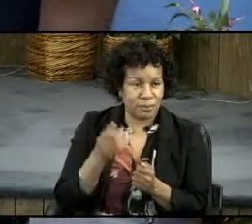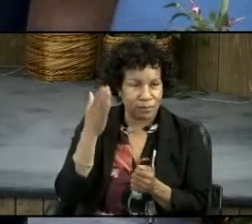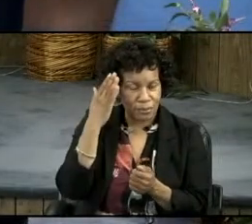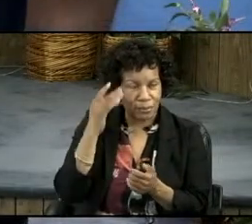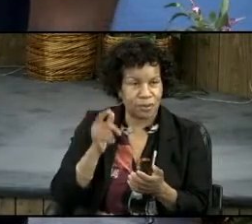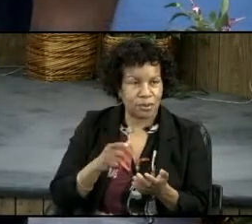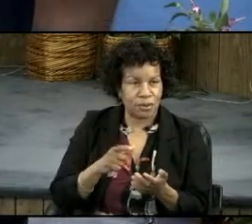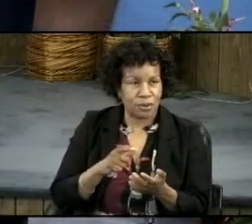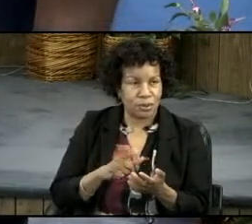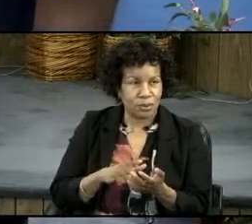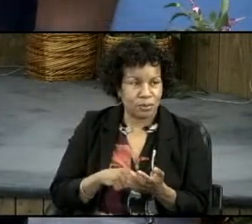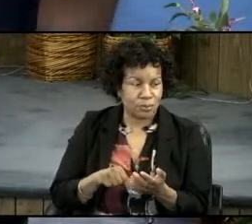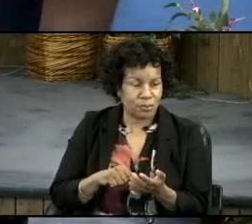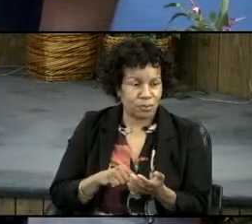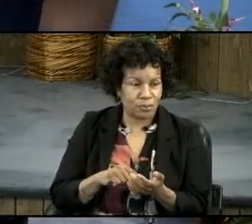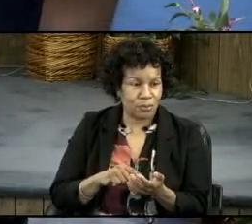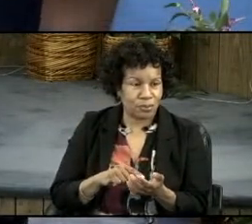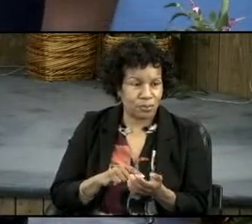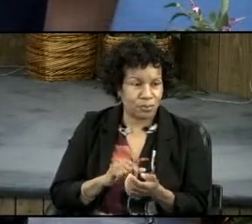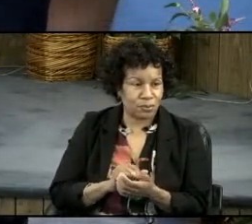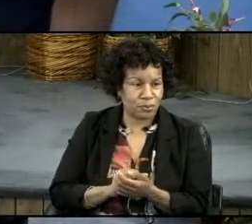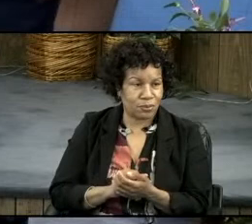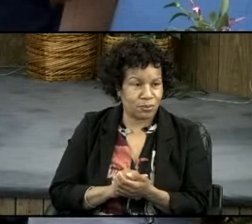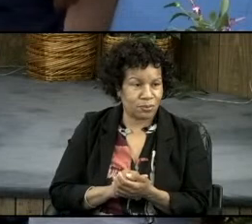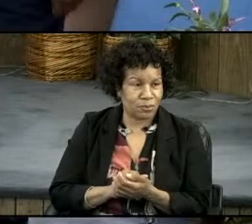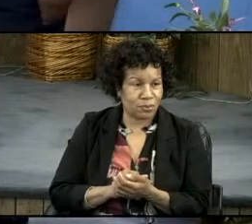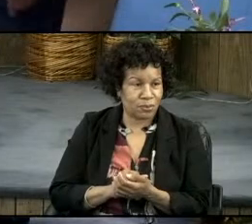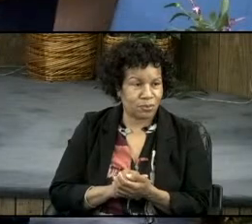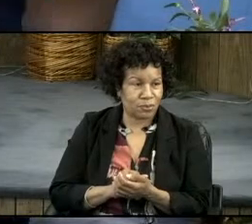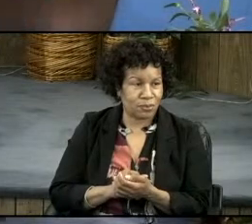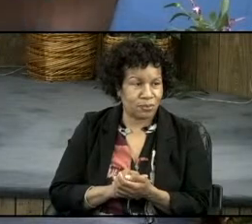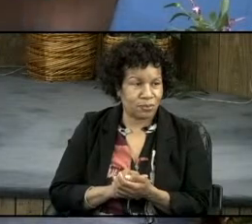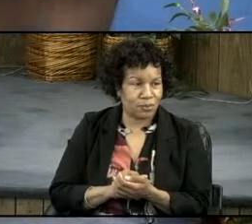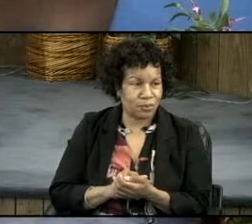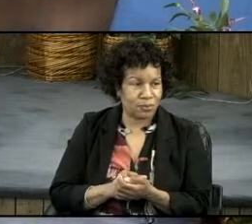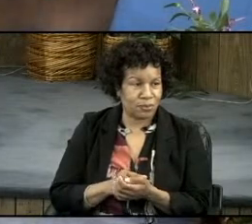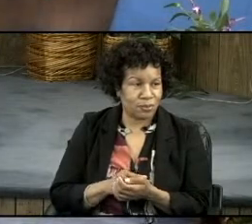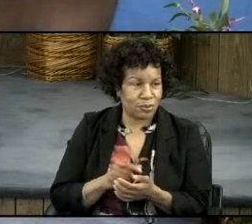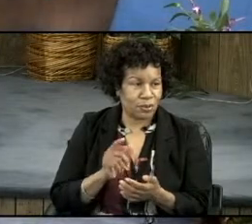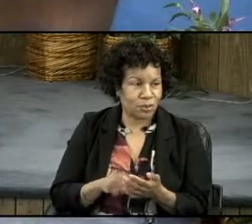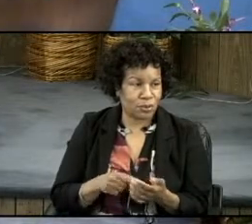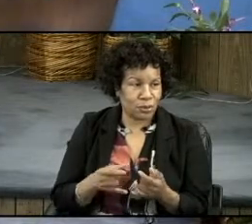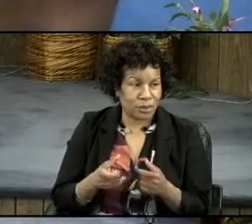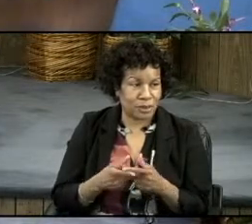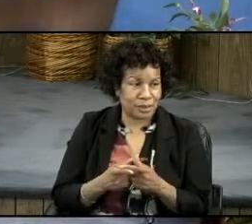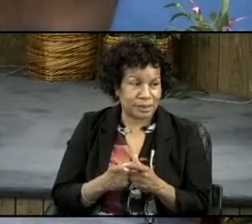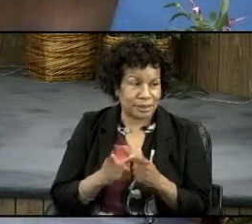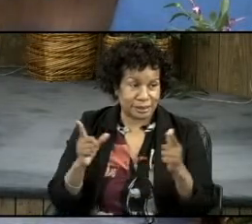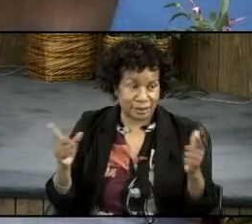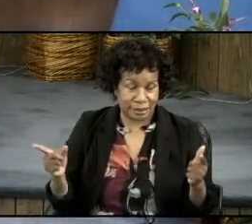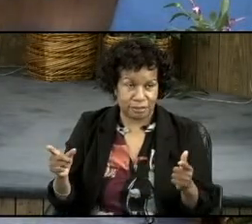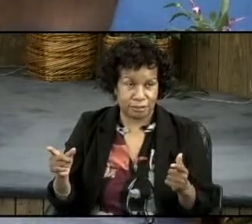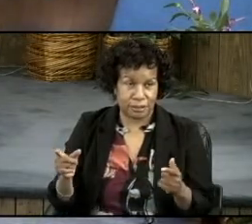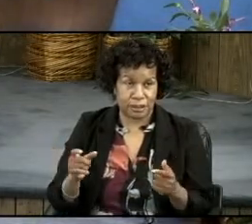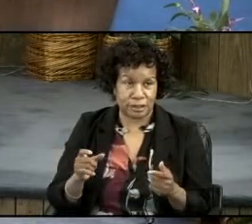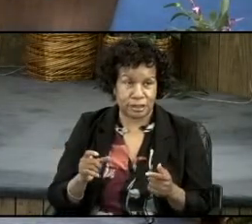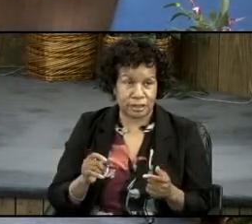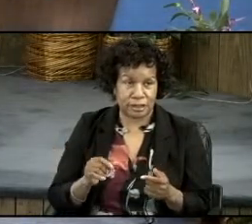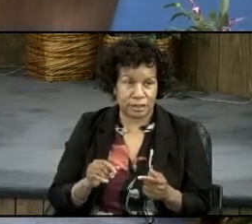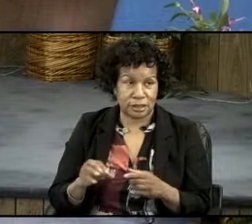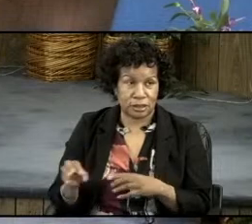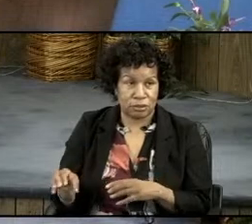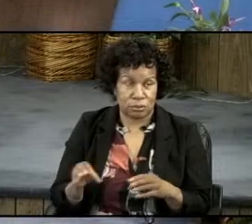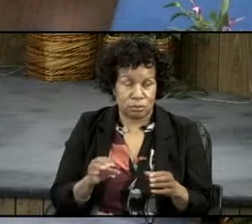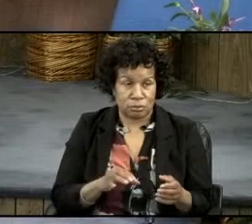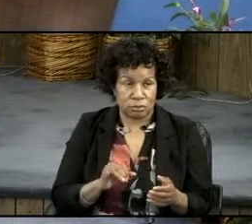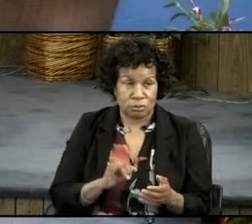what difference does it make how tall Goliath is? Because you've been trained to hit the mark. I wish I